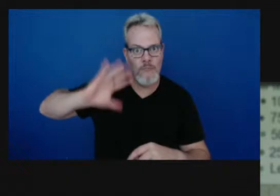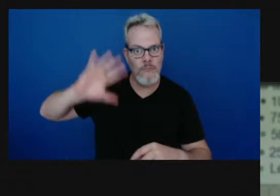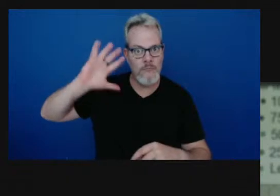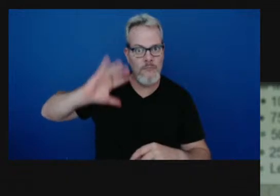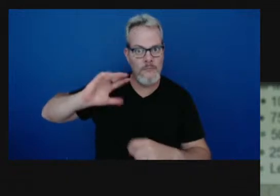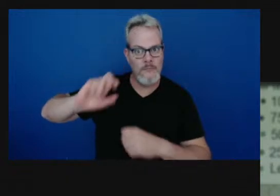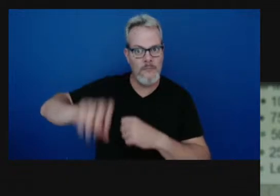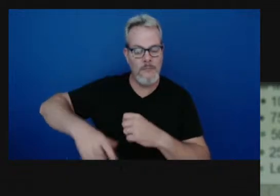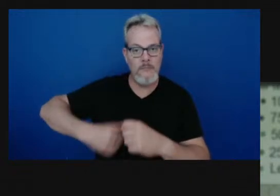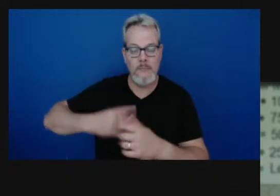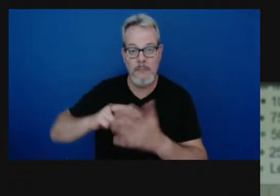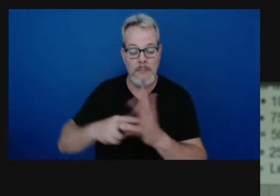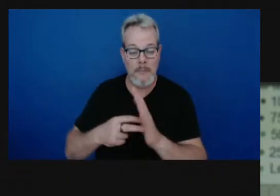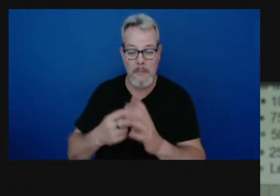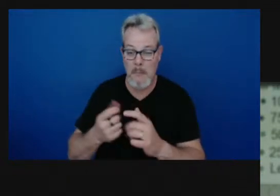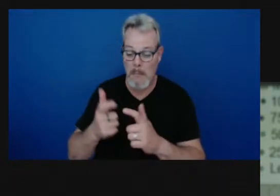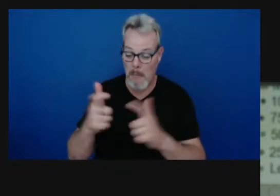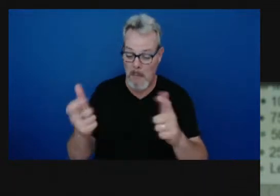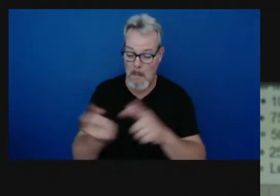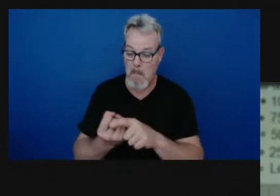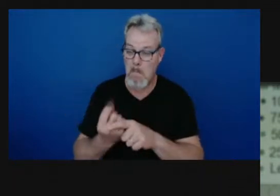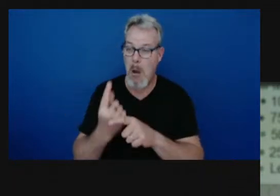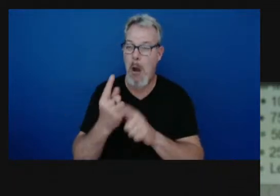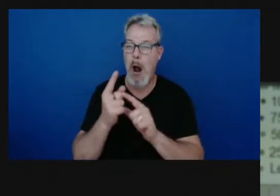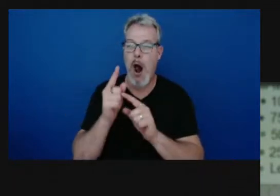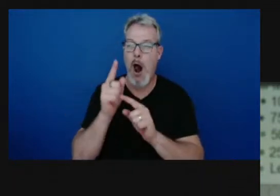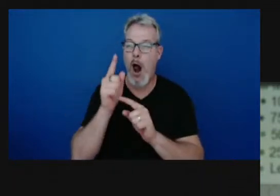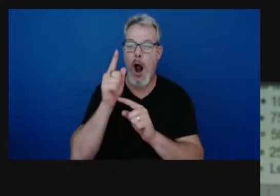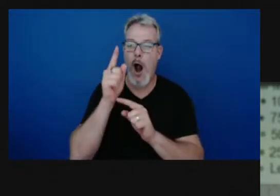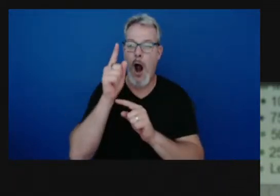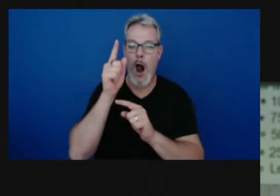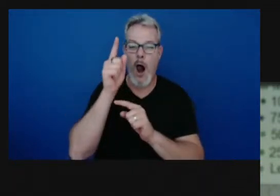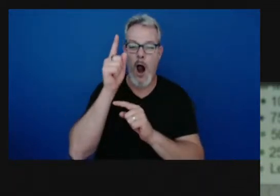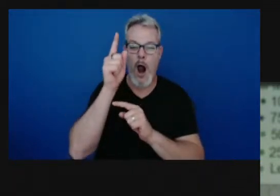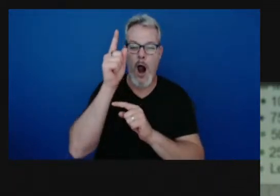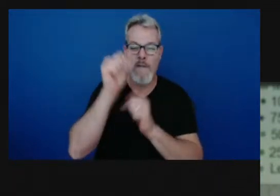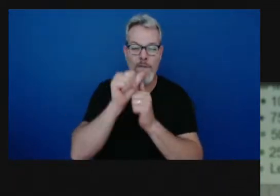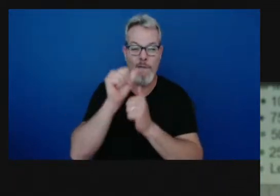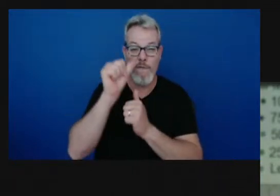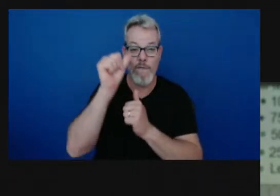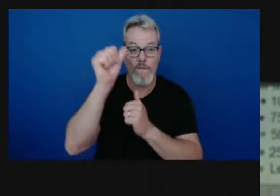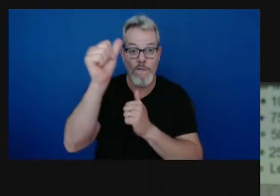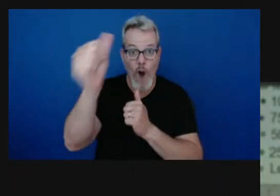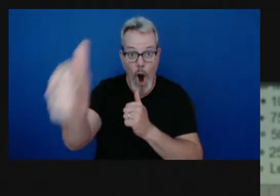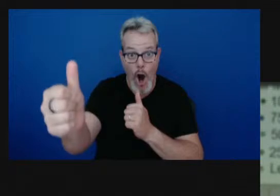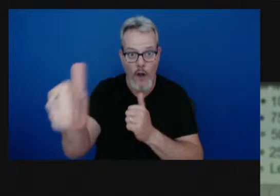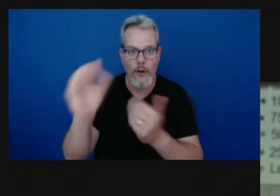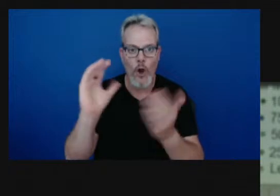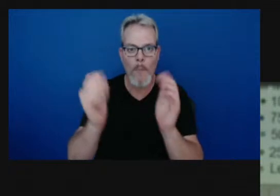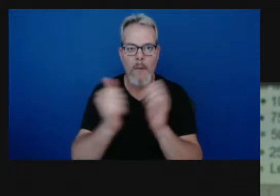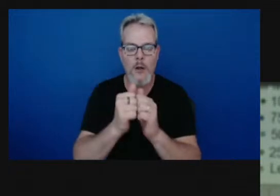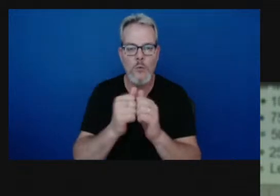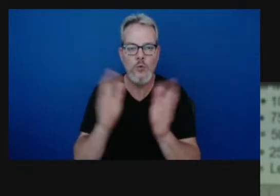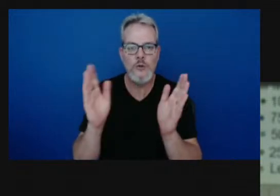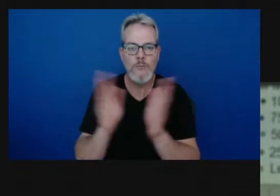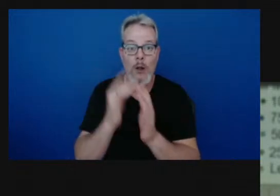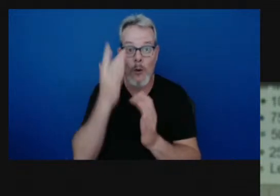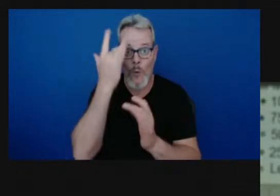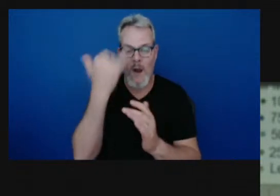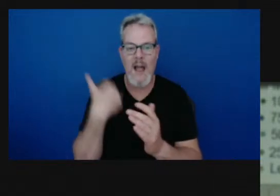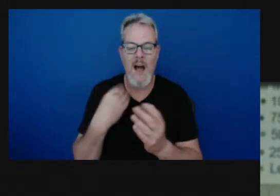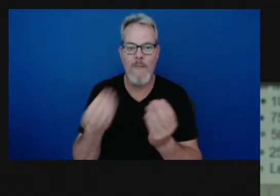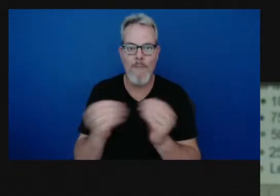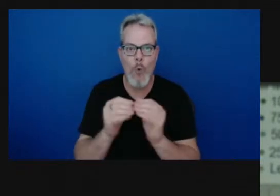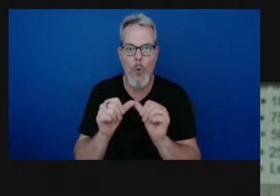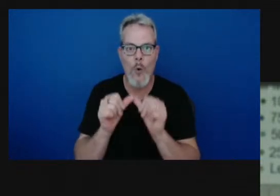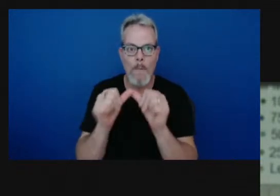were ejected farther than smaller blocks. Large ballistics went farther than small ballistics because they have more momentum. So if